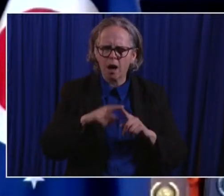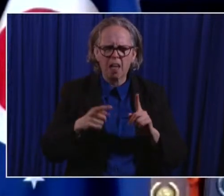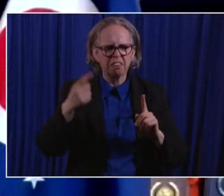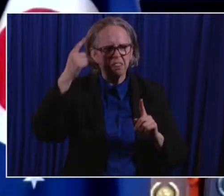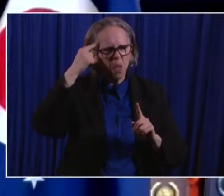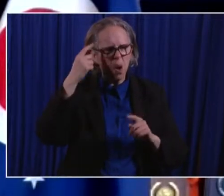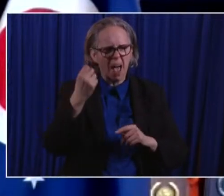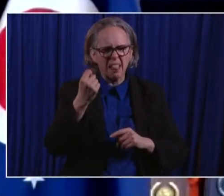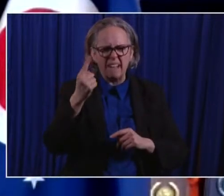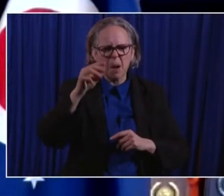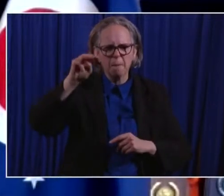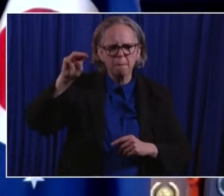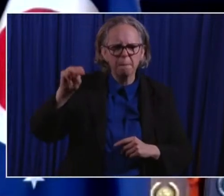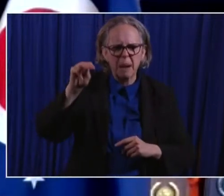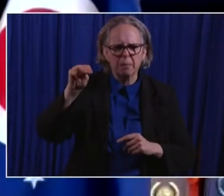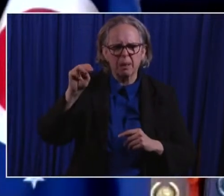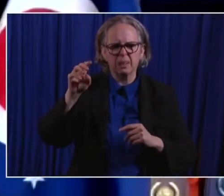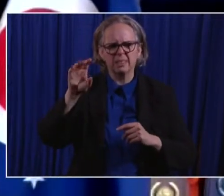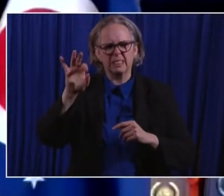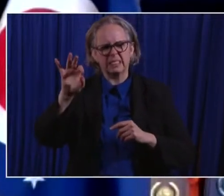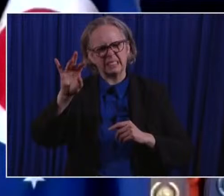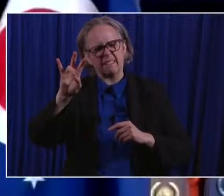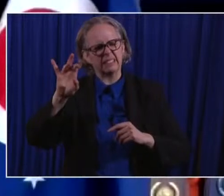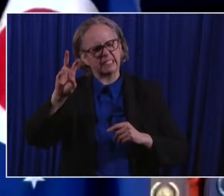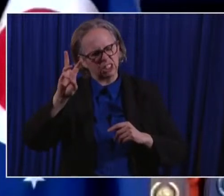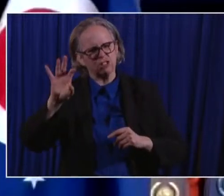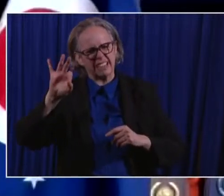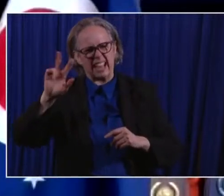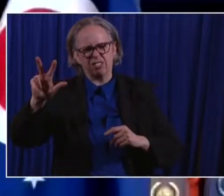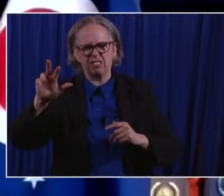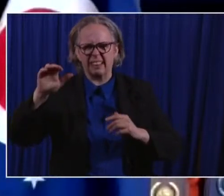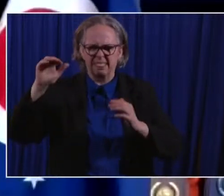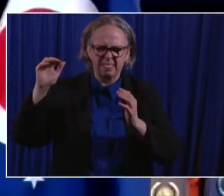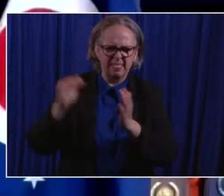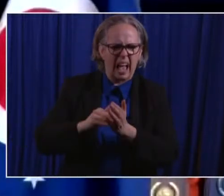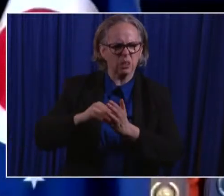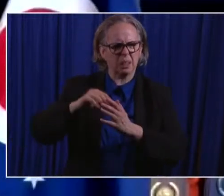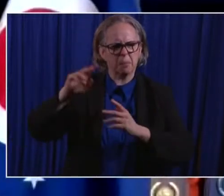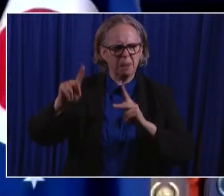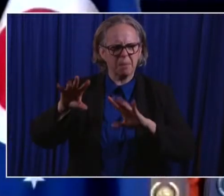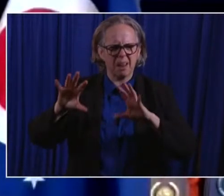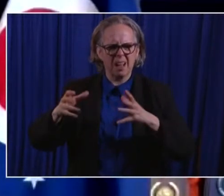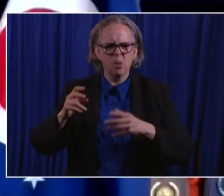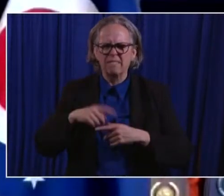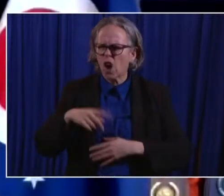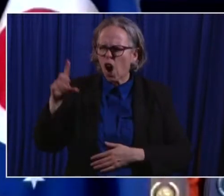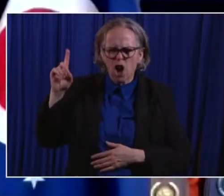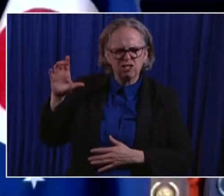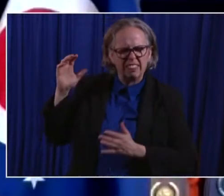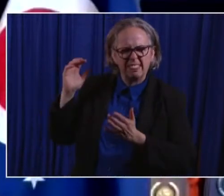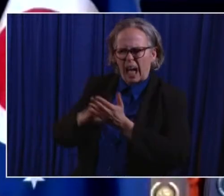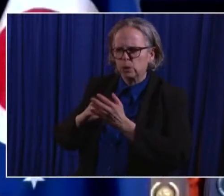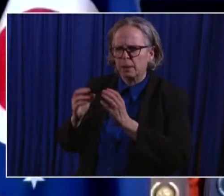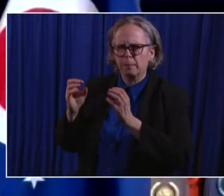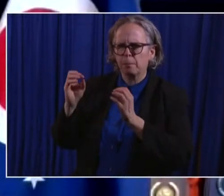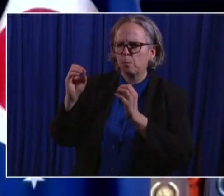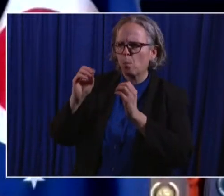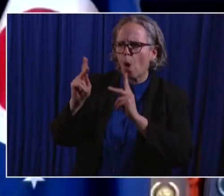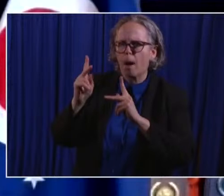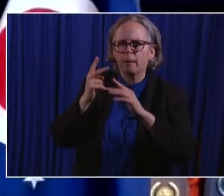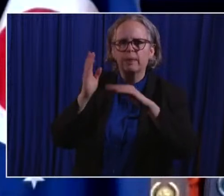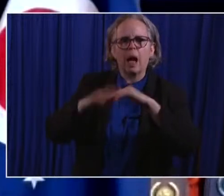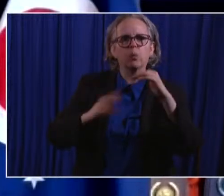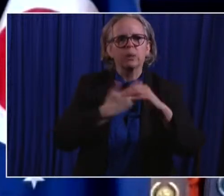11,693,000, which was more than 100,000 people lower than what we actually ended up being. And so